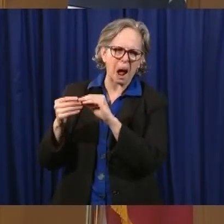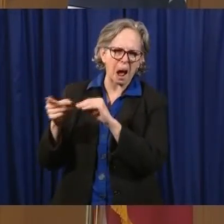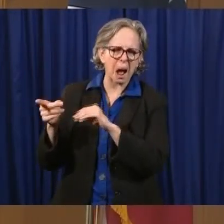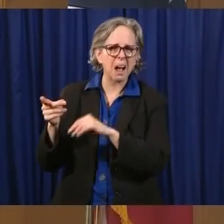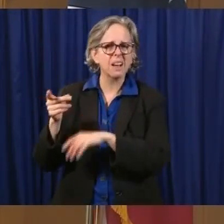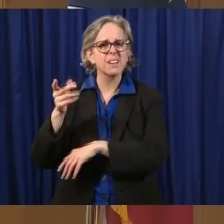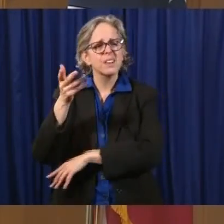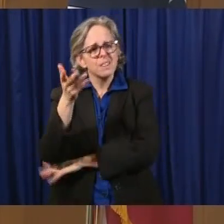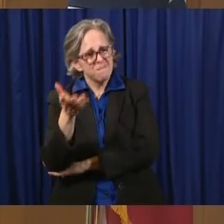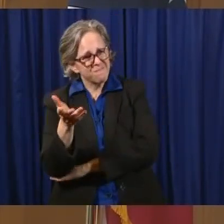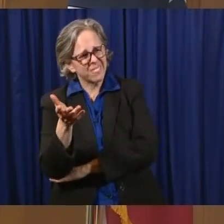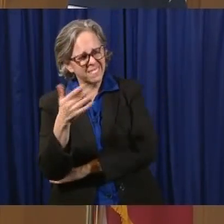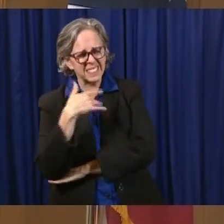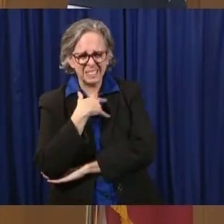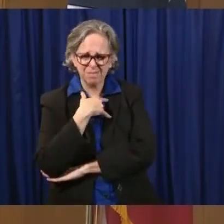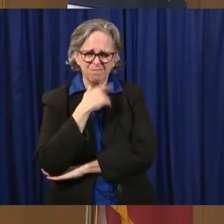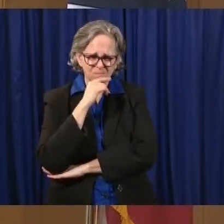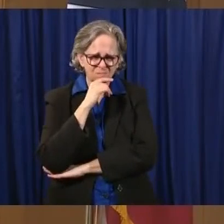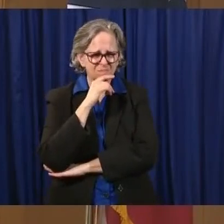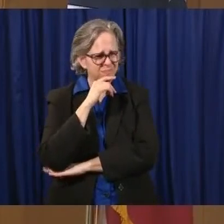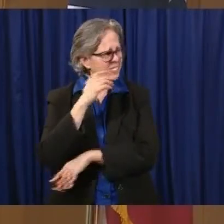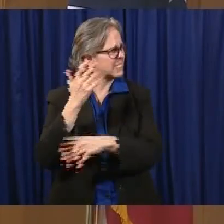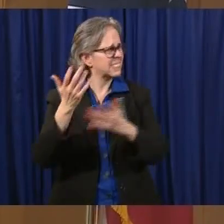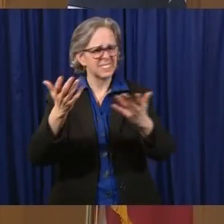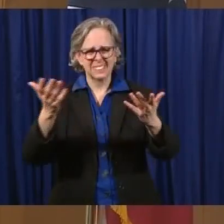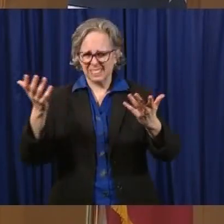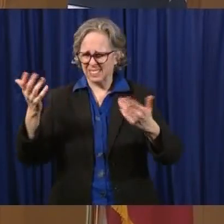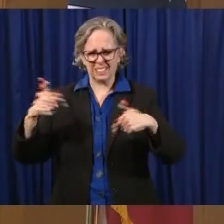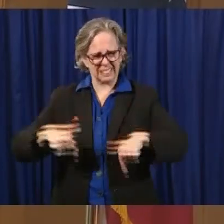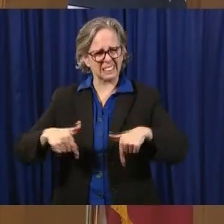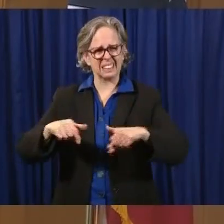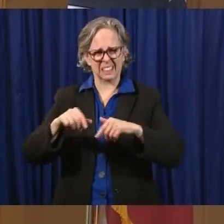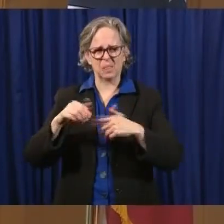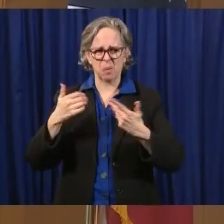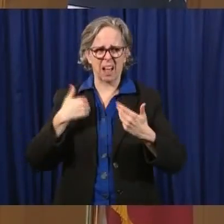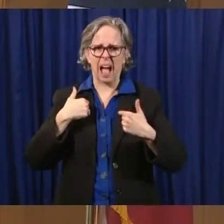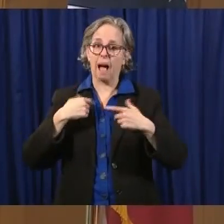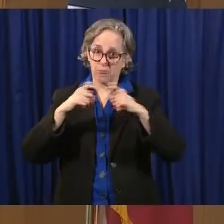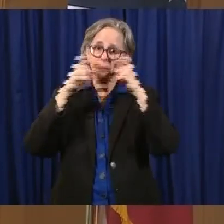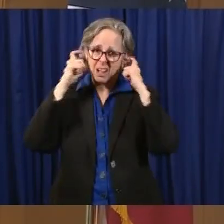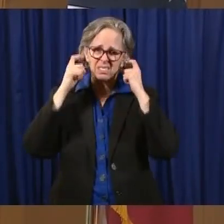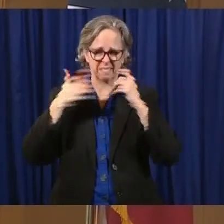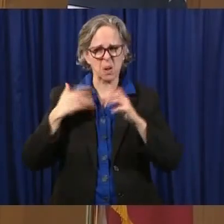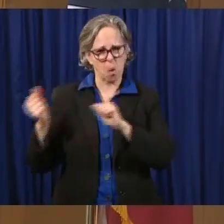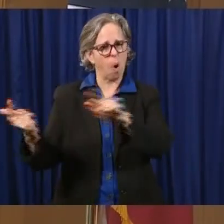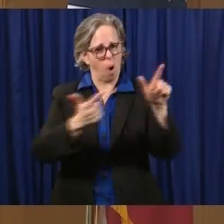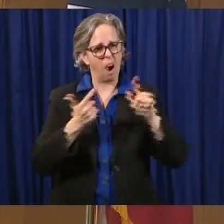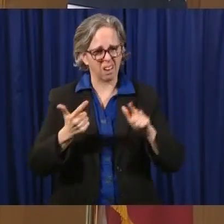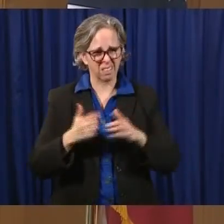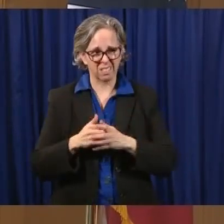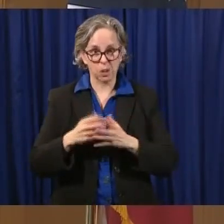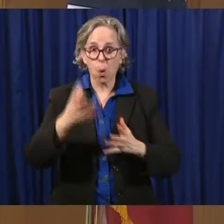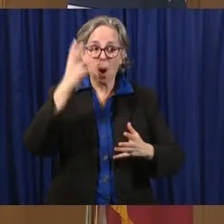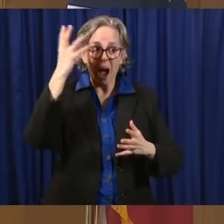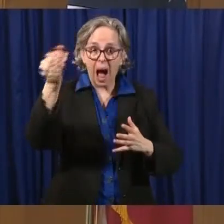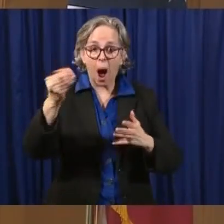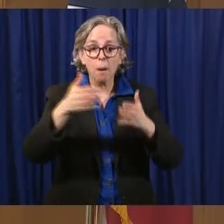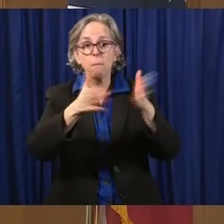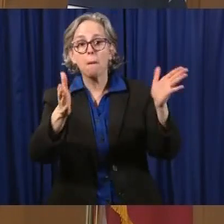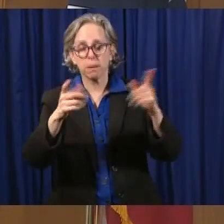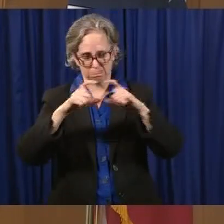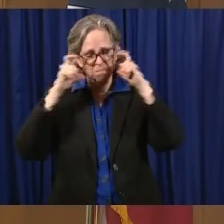this state will have a couple of these masks. That when you go out into public, you can use